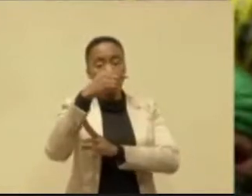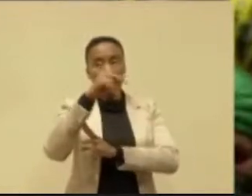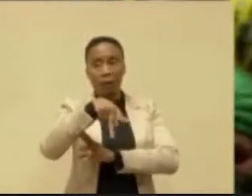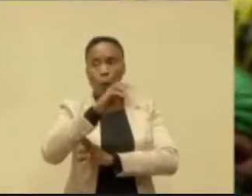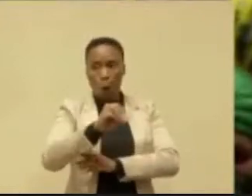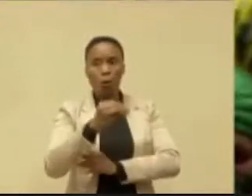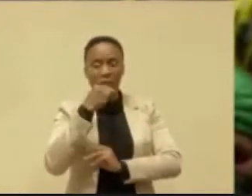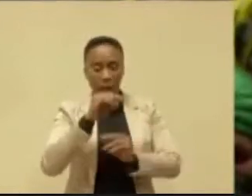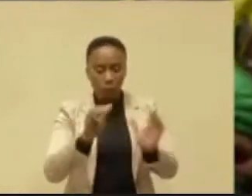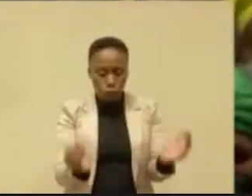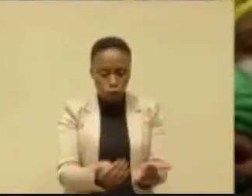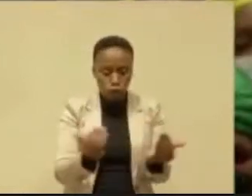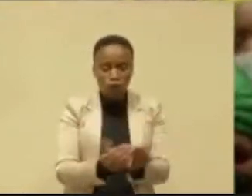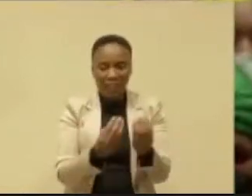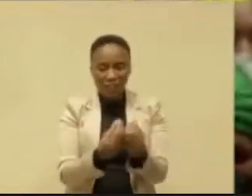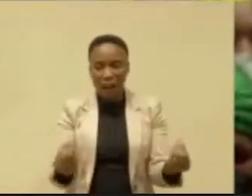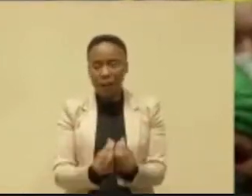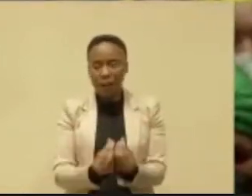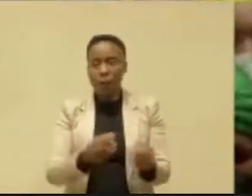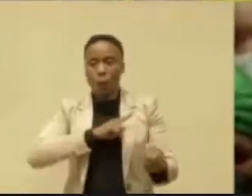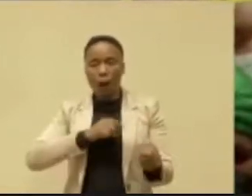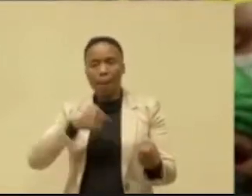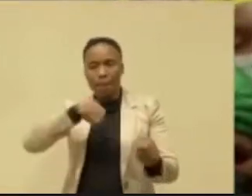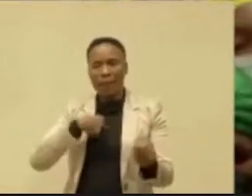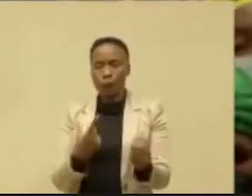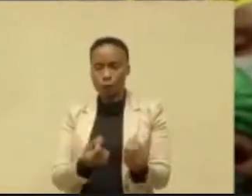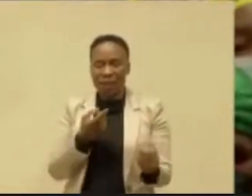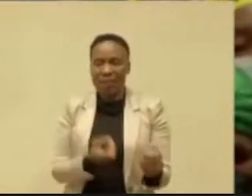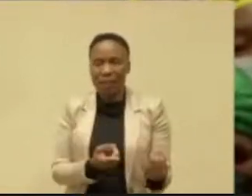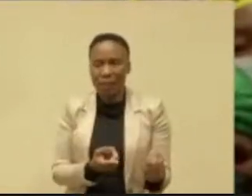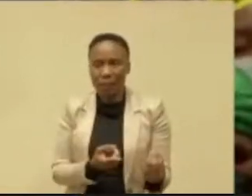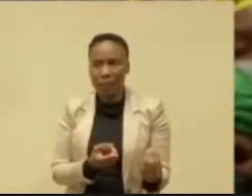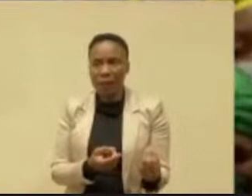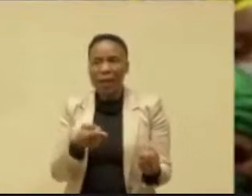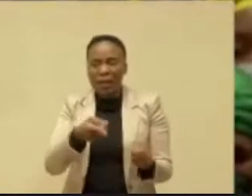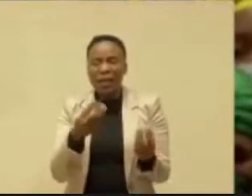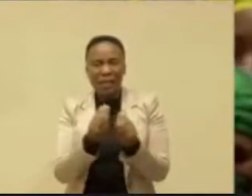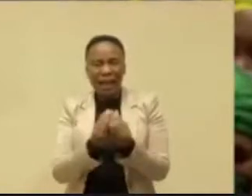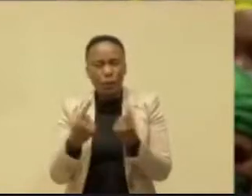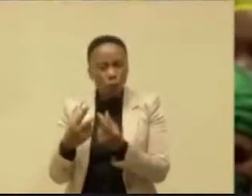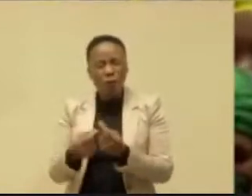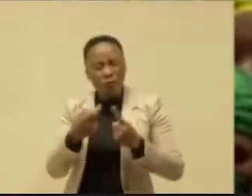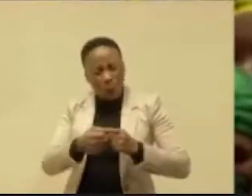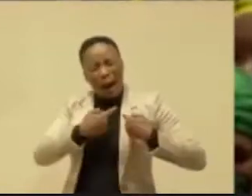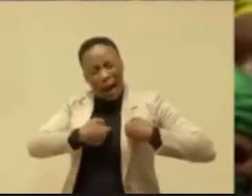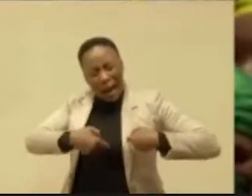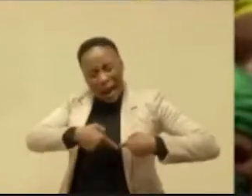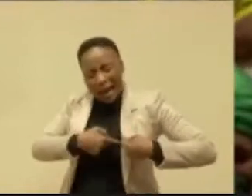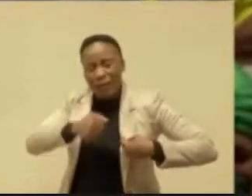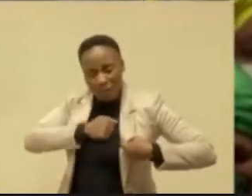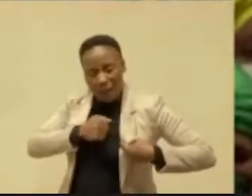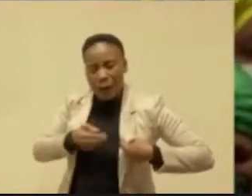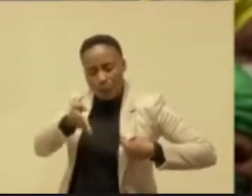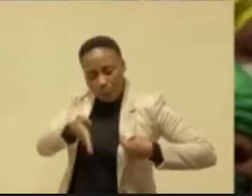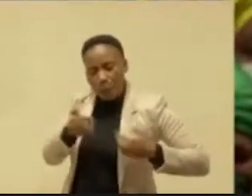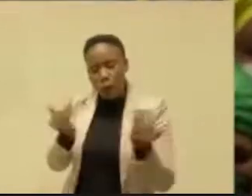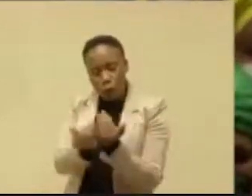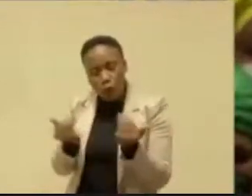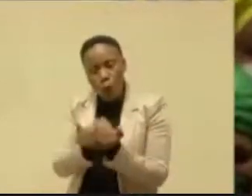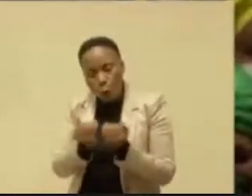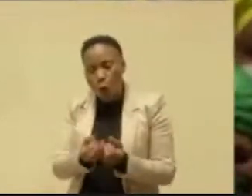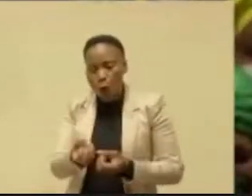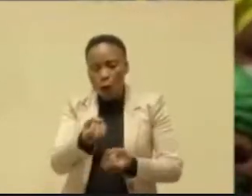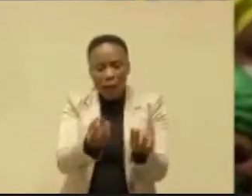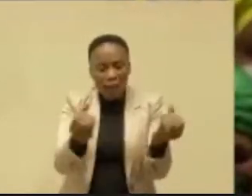because i was doing this this this thing that i was doing for my heart yeah i would just go to school give out